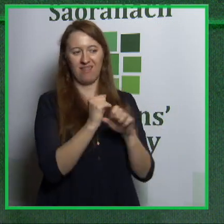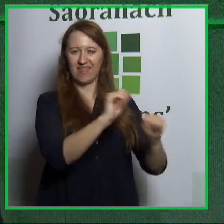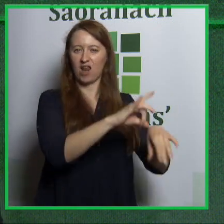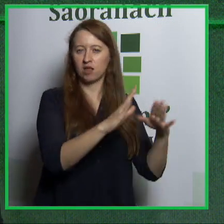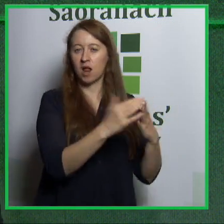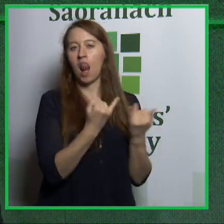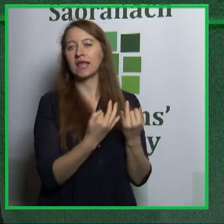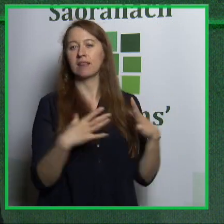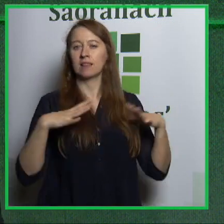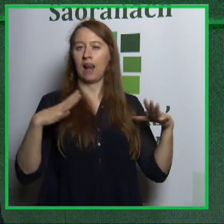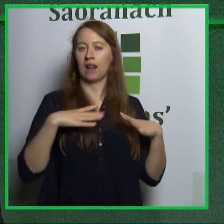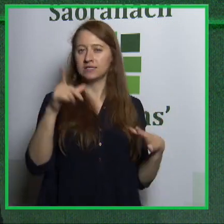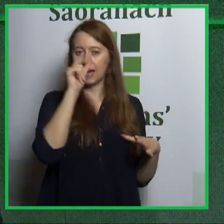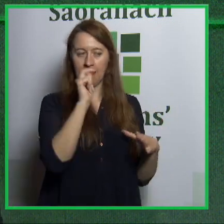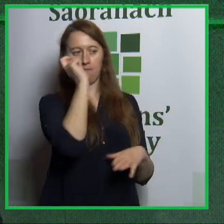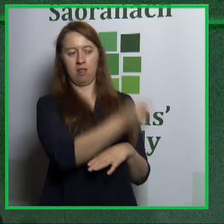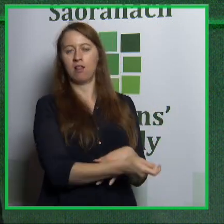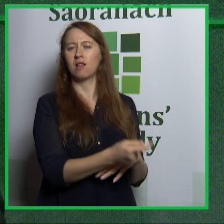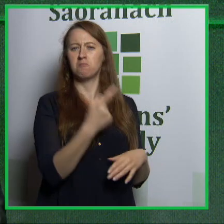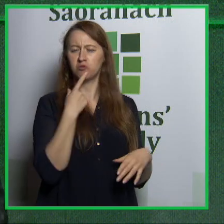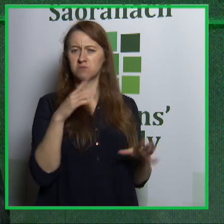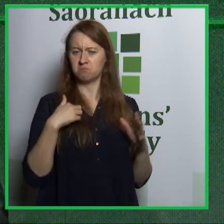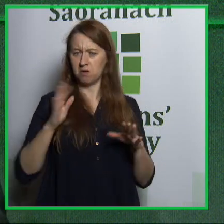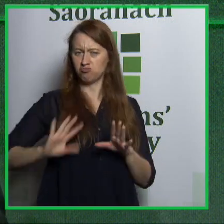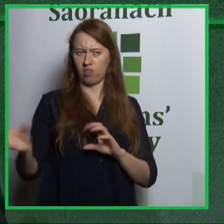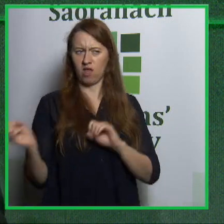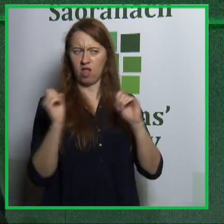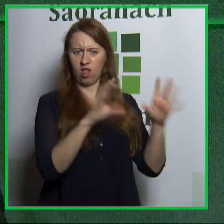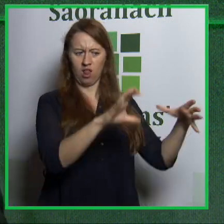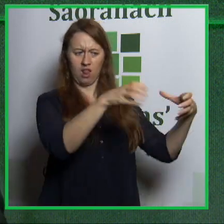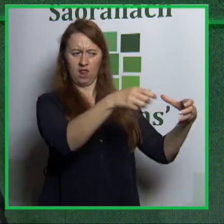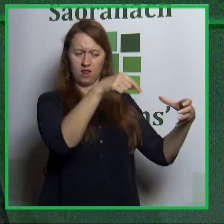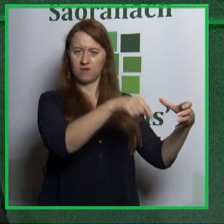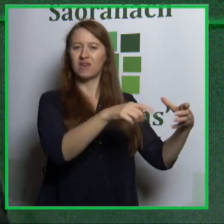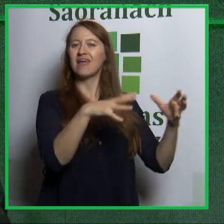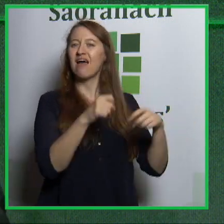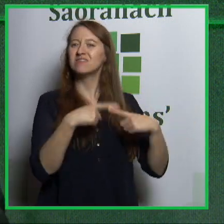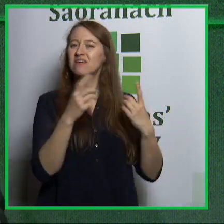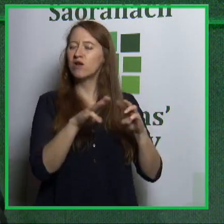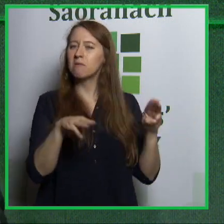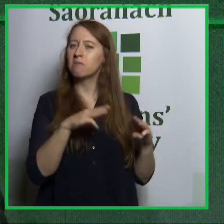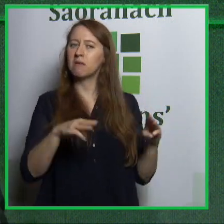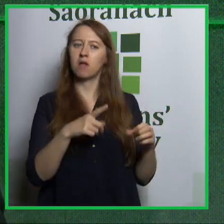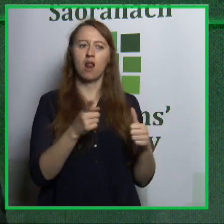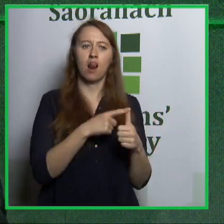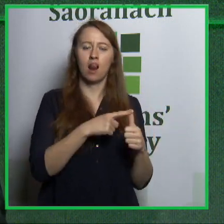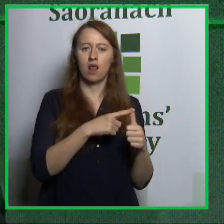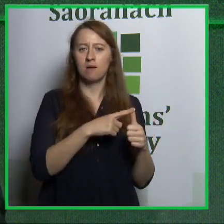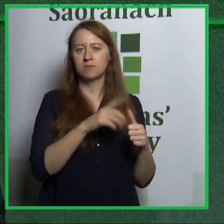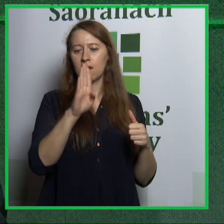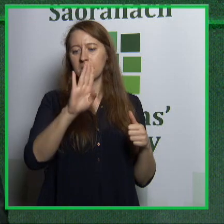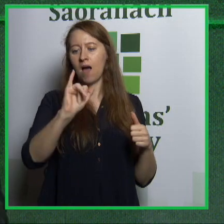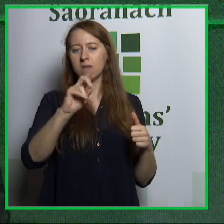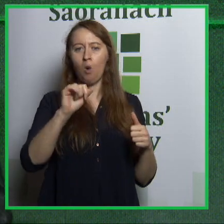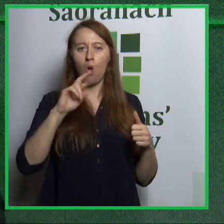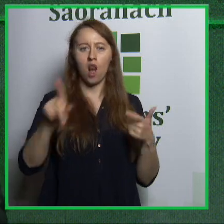there. And you had everybody you have people experiencing bipolar disorder, or schizophrenia, and then you also have someone like